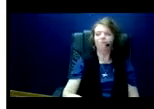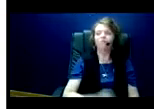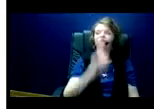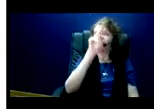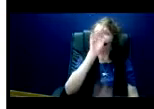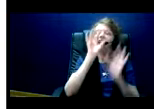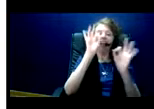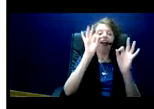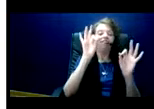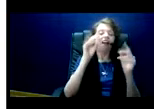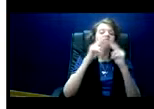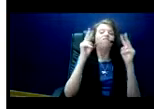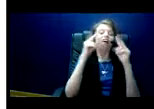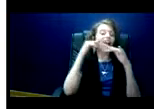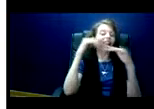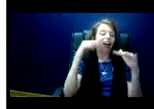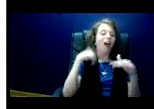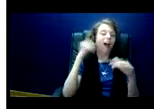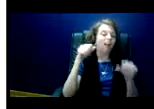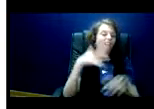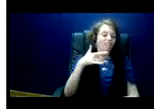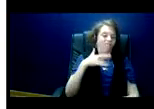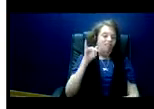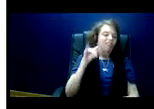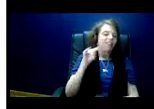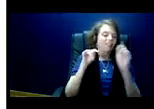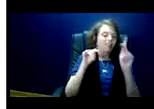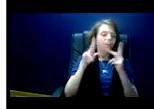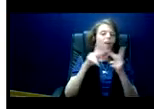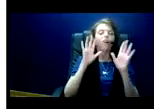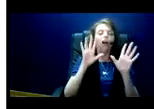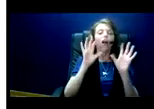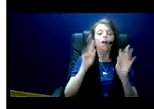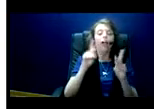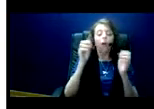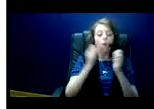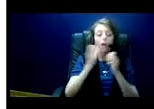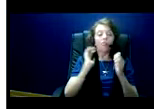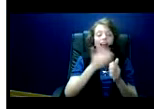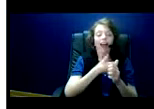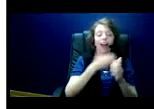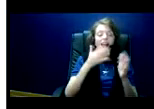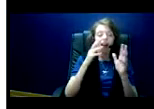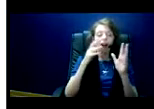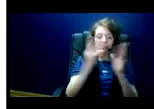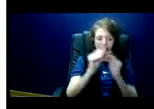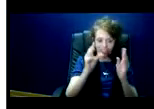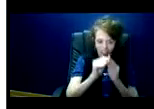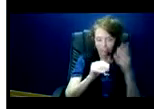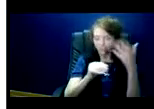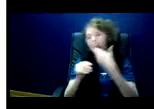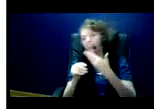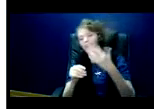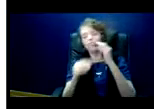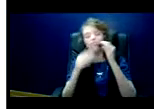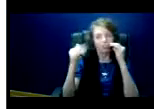Excellent. Very loud. I could feel it. Perfect. So throughout our session, Thank you, and Hayley. also, Thank you, Abby. great job,